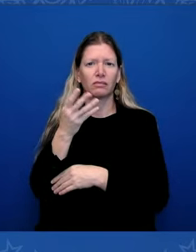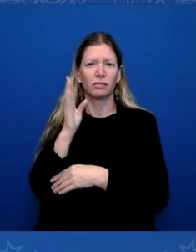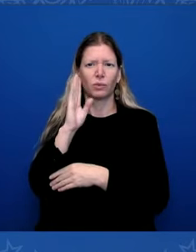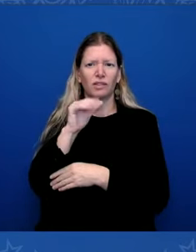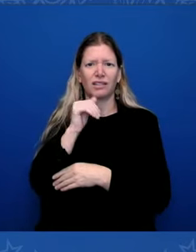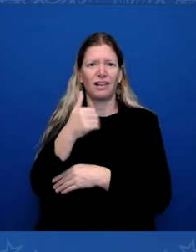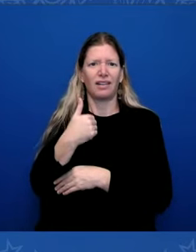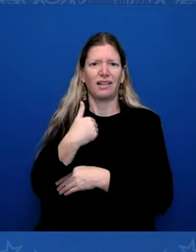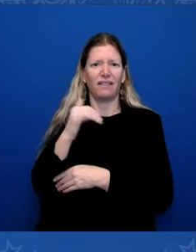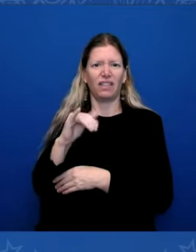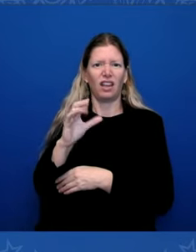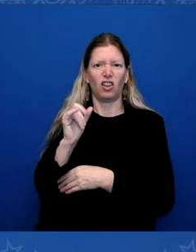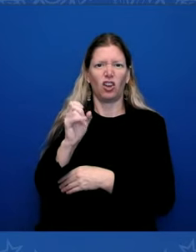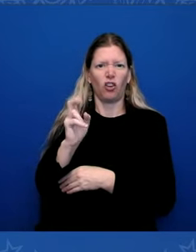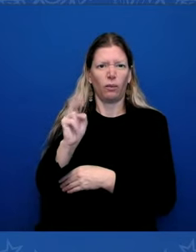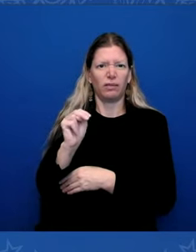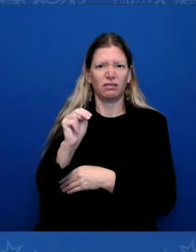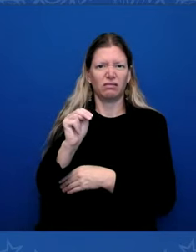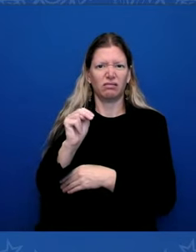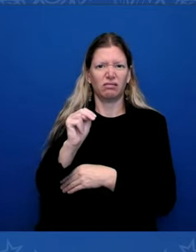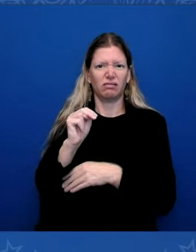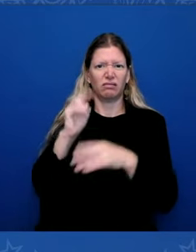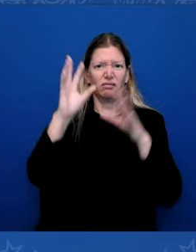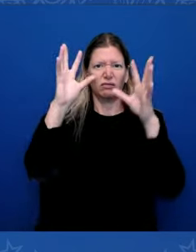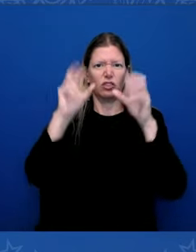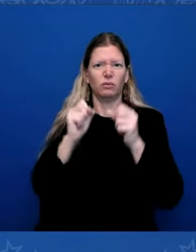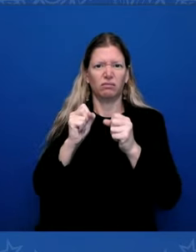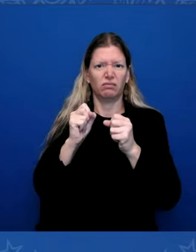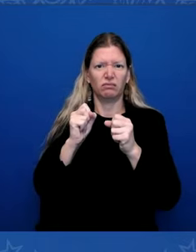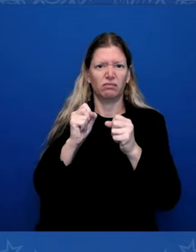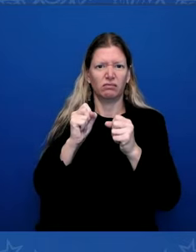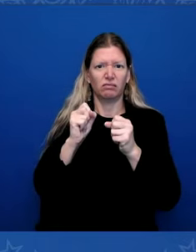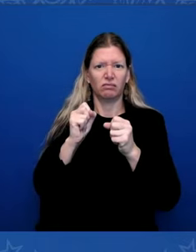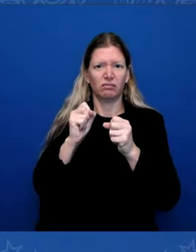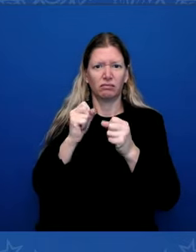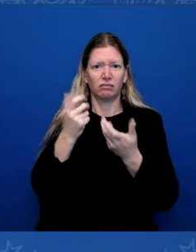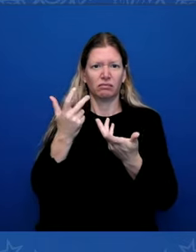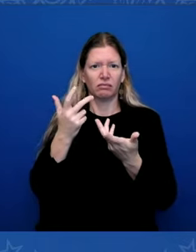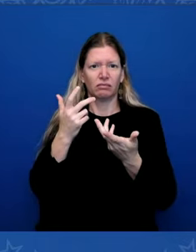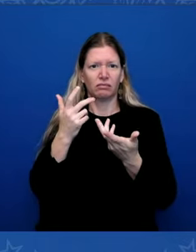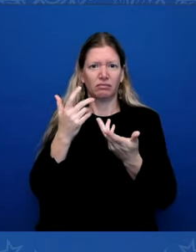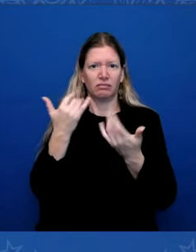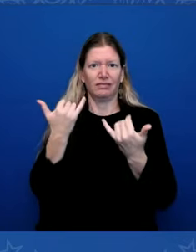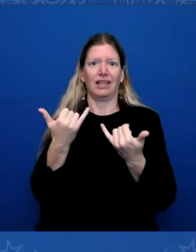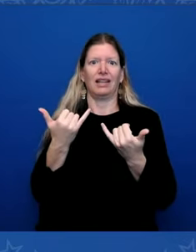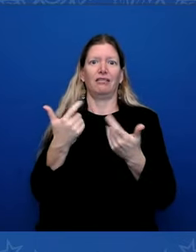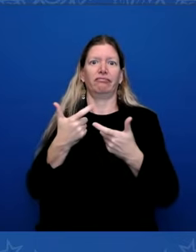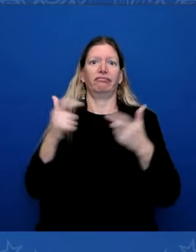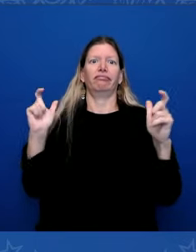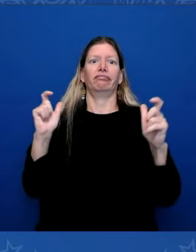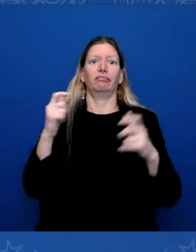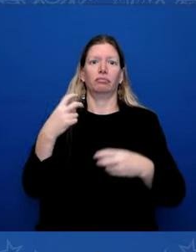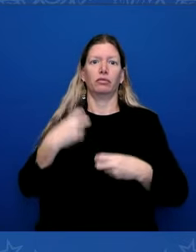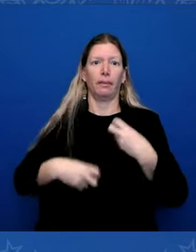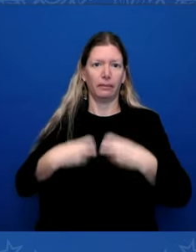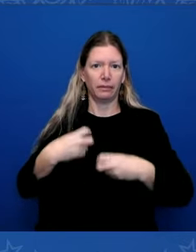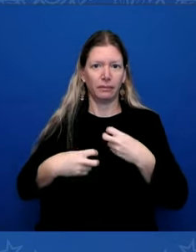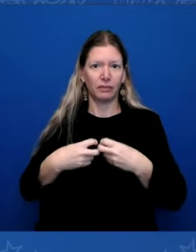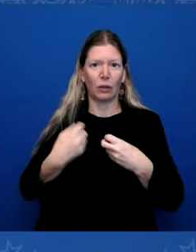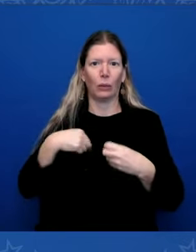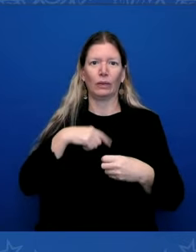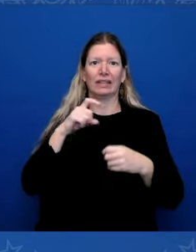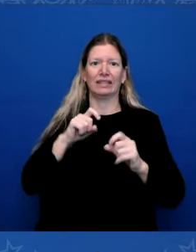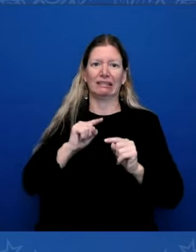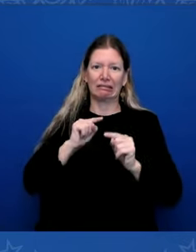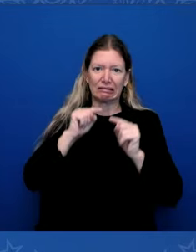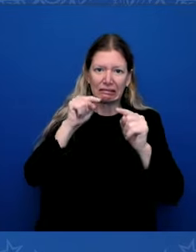It would be a gigantic problem. So we should be going to areas, whether it's in the Congo or other places, as the